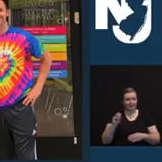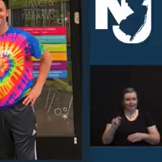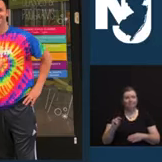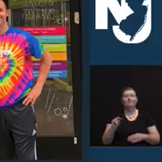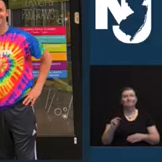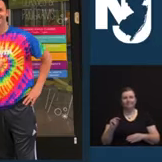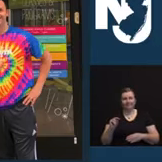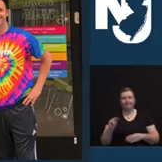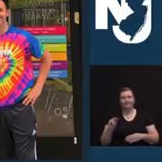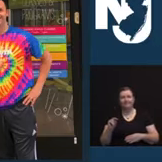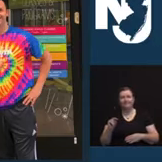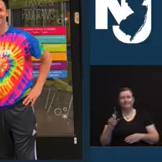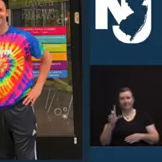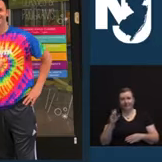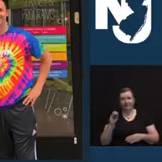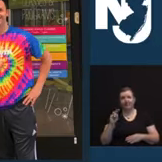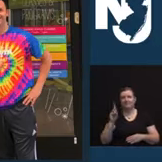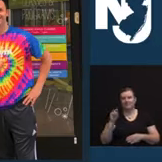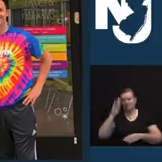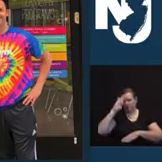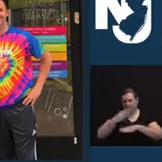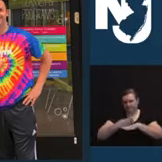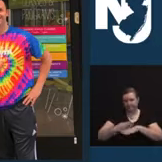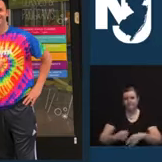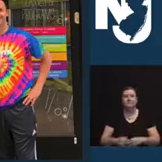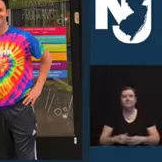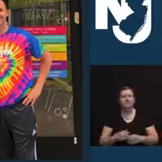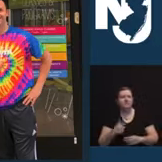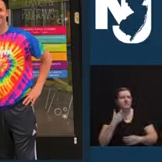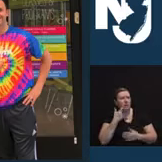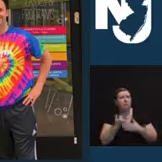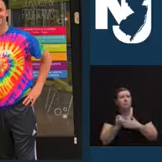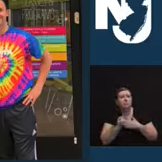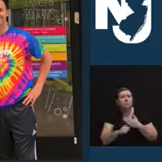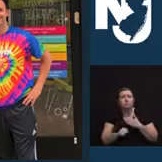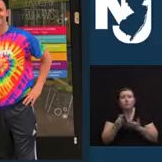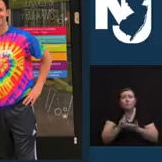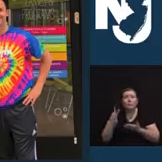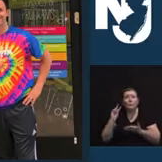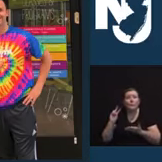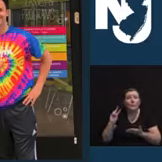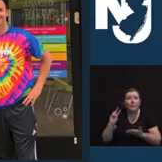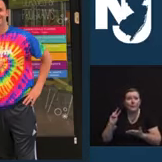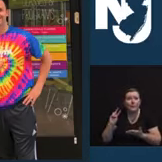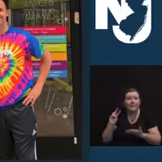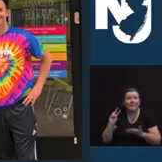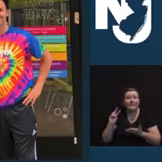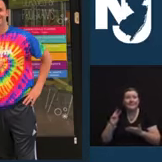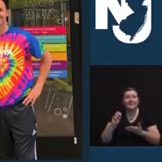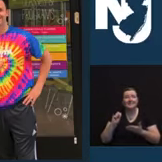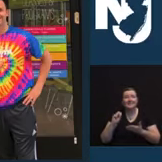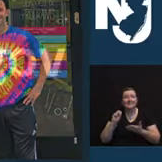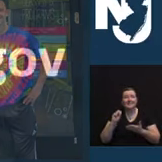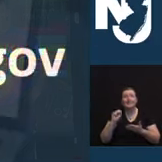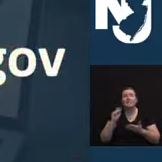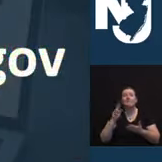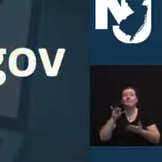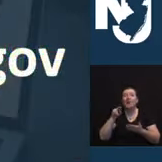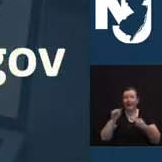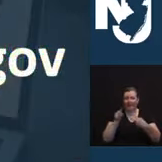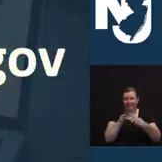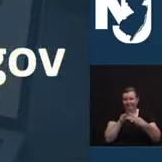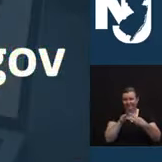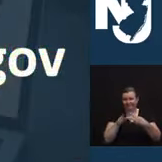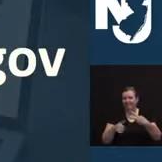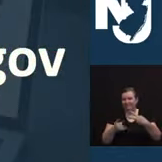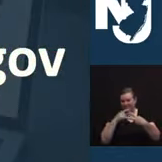So not pictured is 2-week-old Serena. So we wish them nothing but the very best. As I do every day, I thank